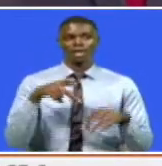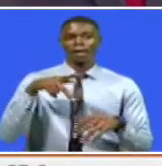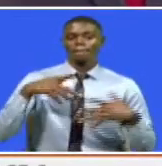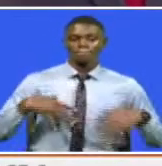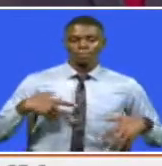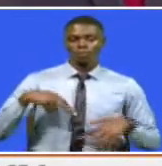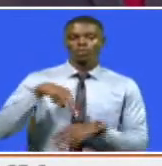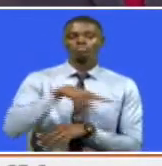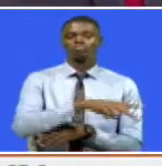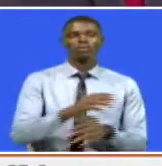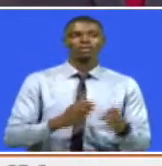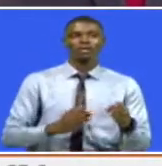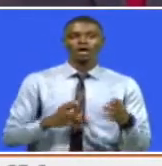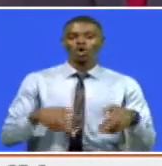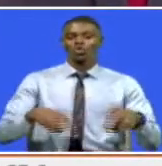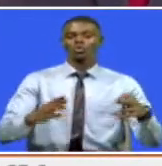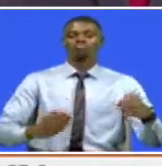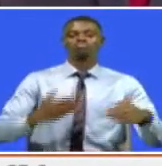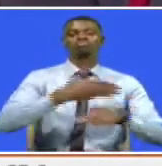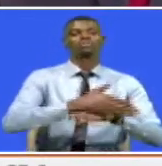who are crossing road are